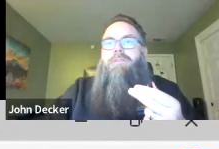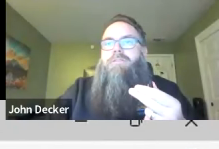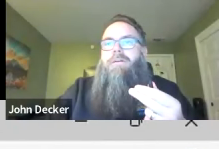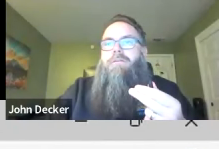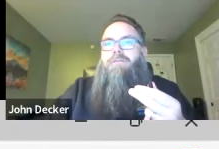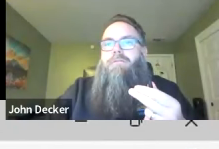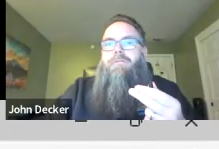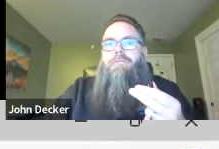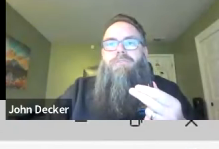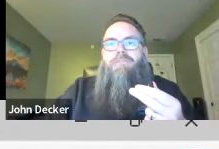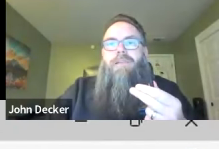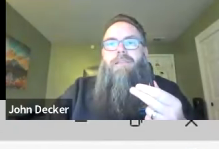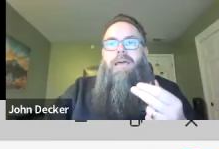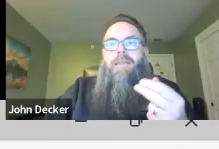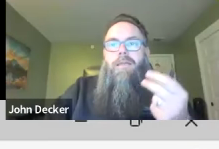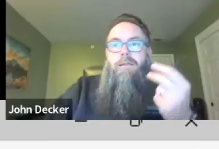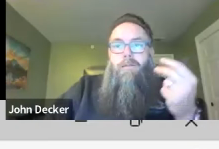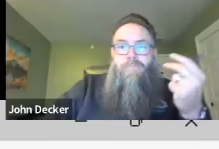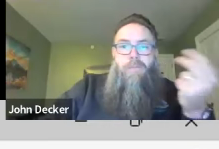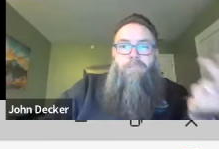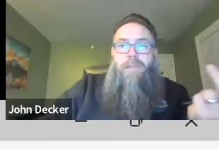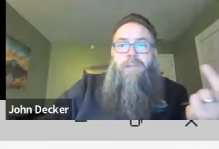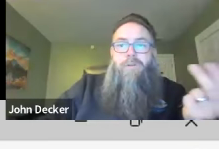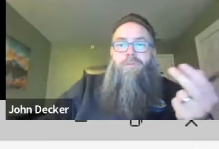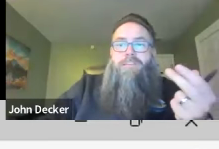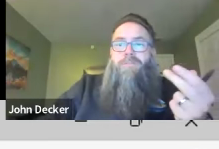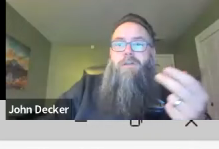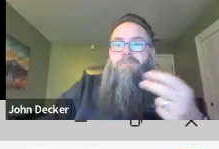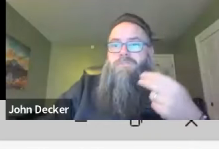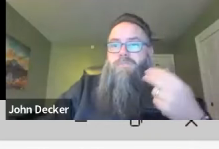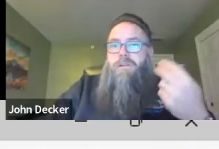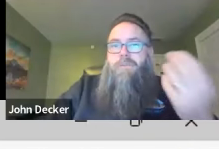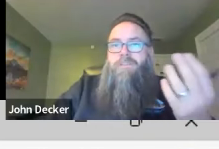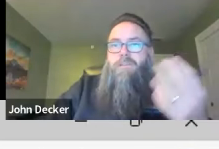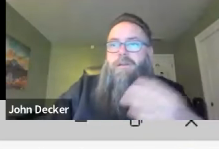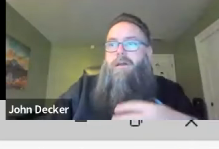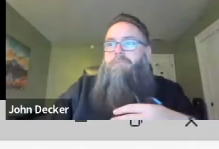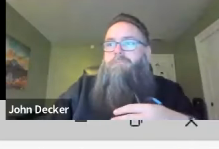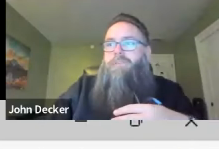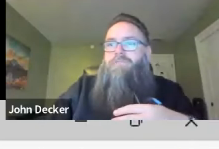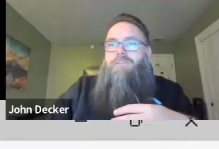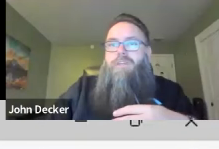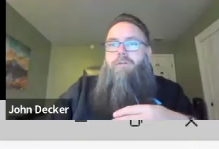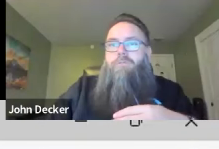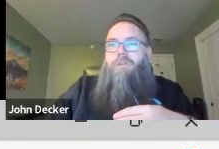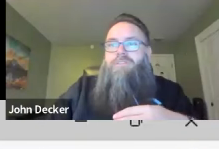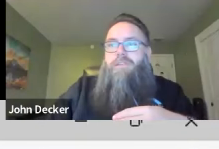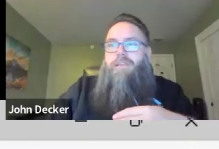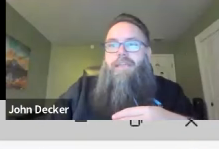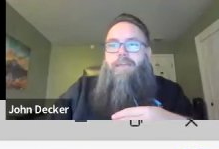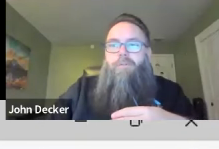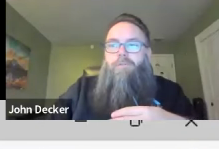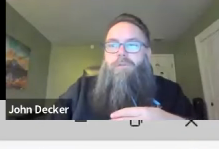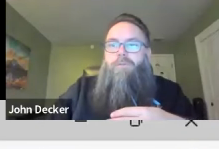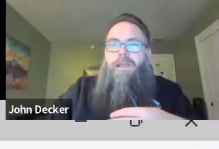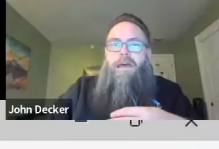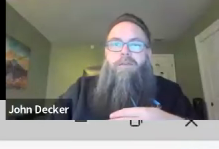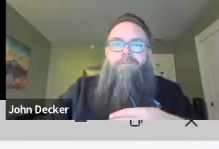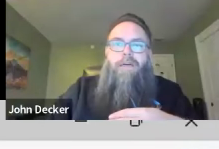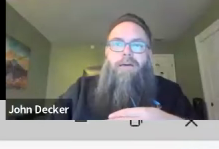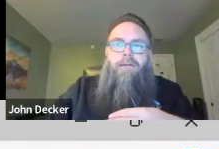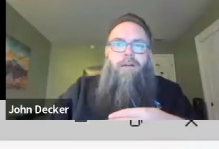interested, please participate in that. But the Micro Enterprise Fair, just wanted to mention, please reach out, register to get a table. We